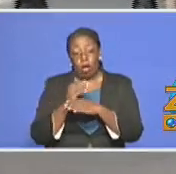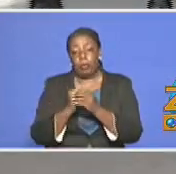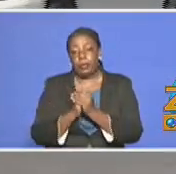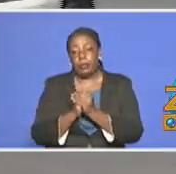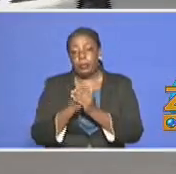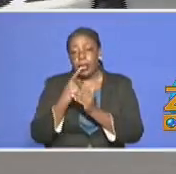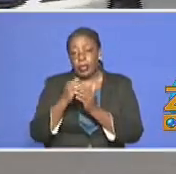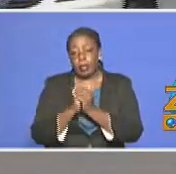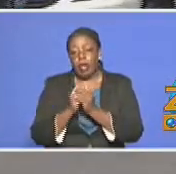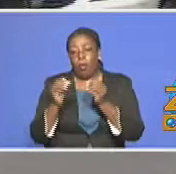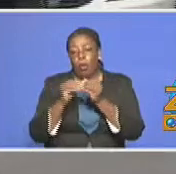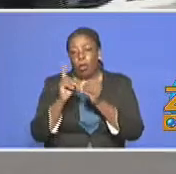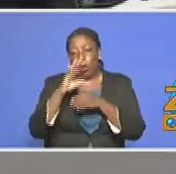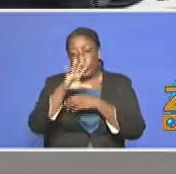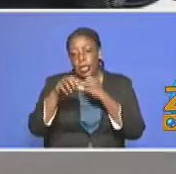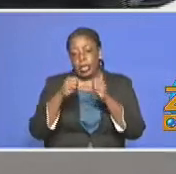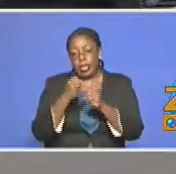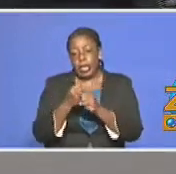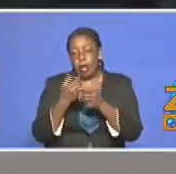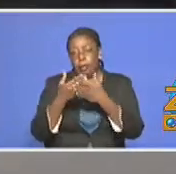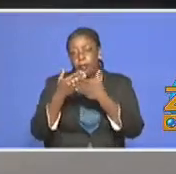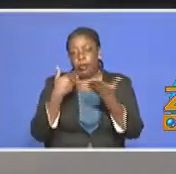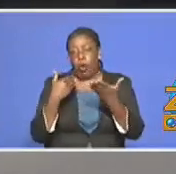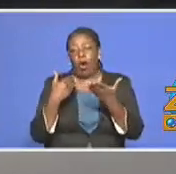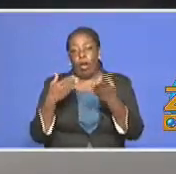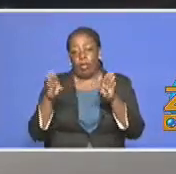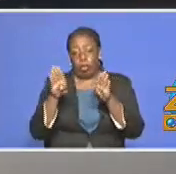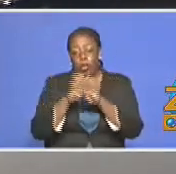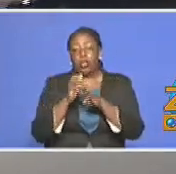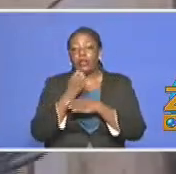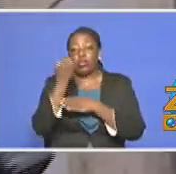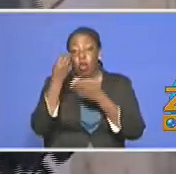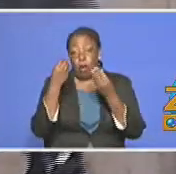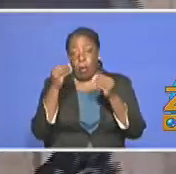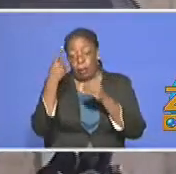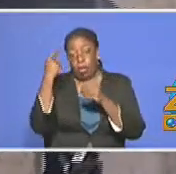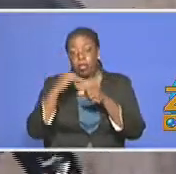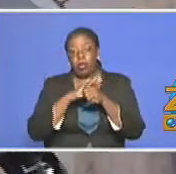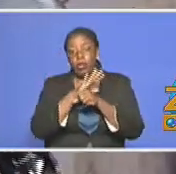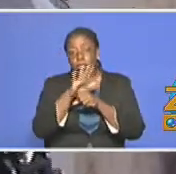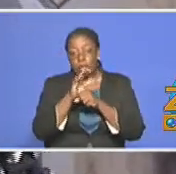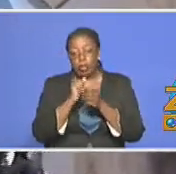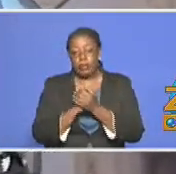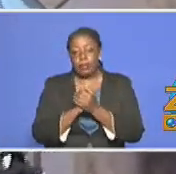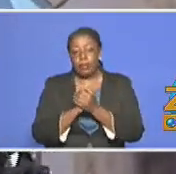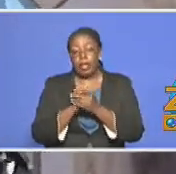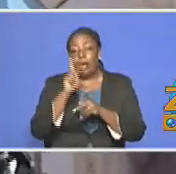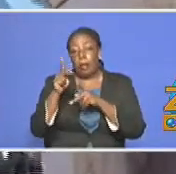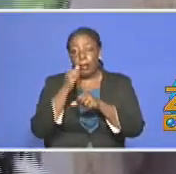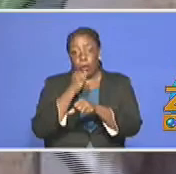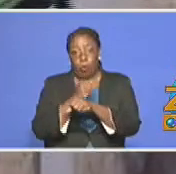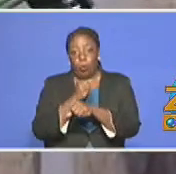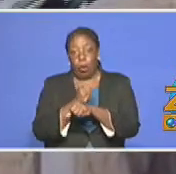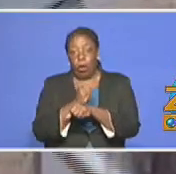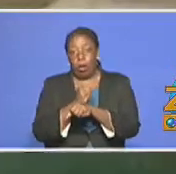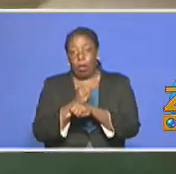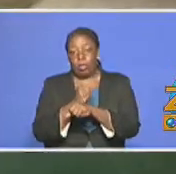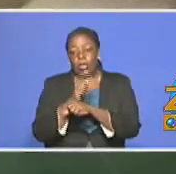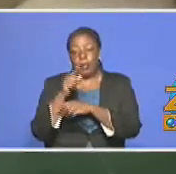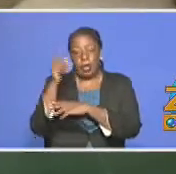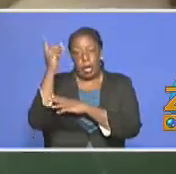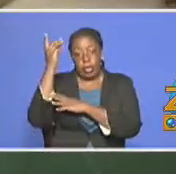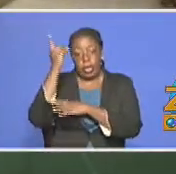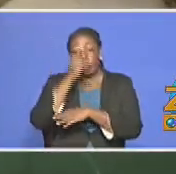the downtown straw market was shut down amid COVID-19 concerns, Minister of Public Works, the Honorable Desmond Bannister, says officials are still trying